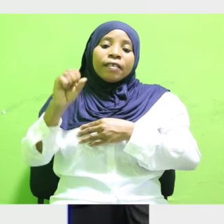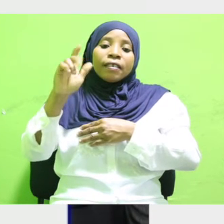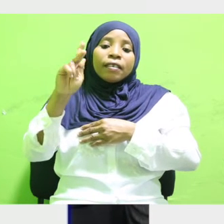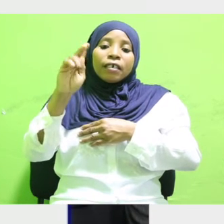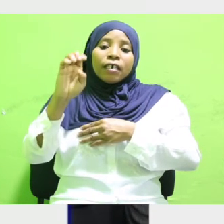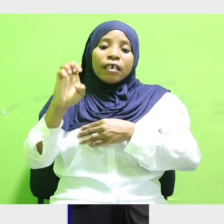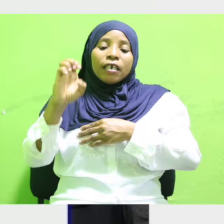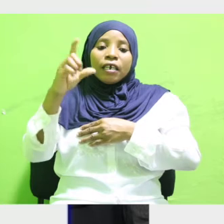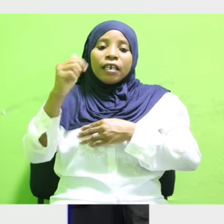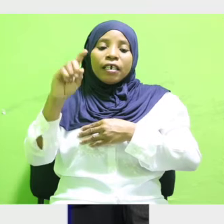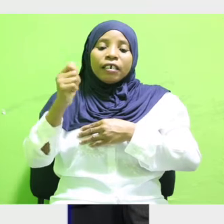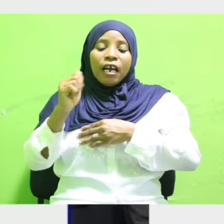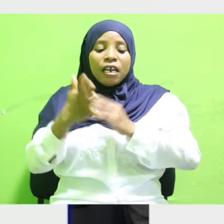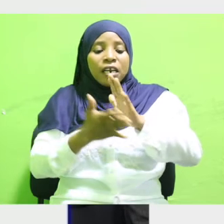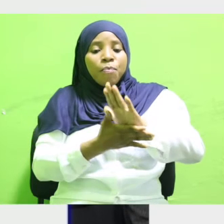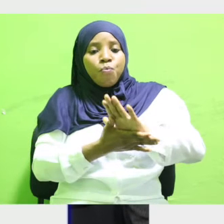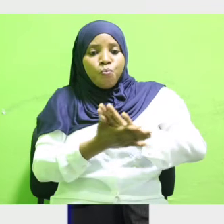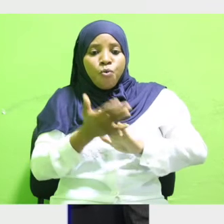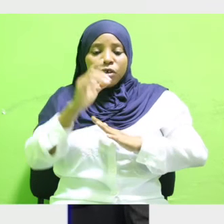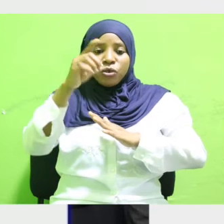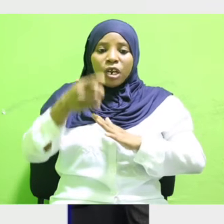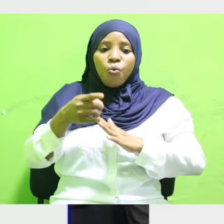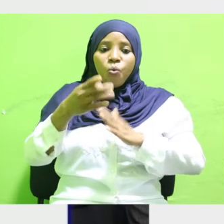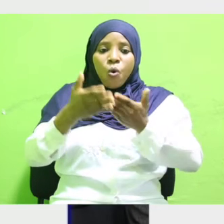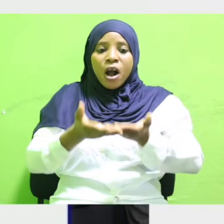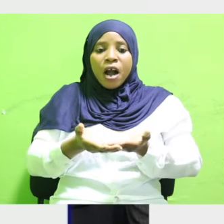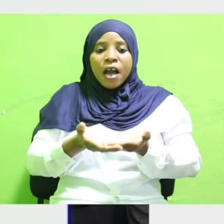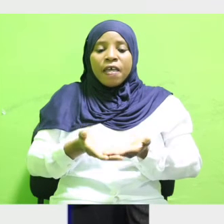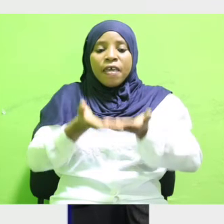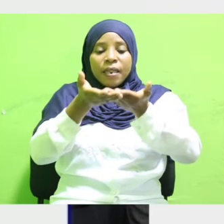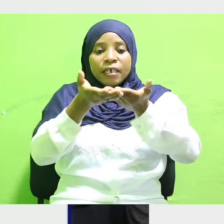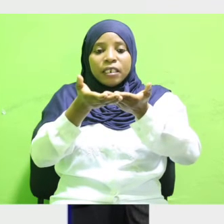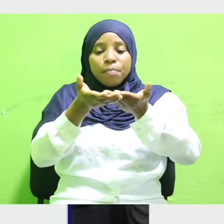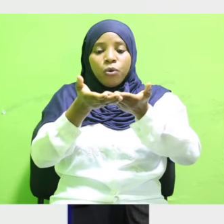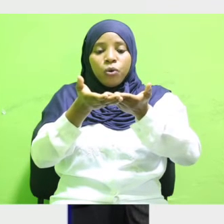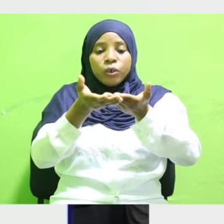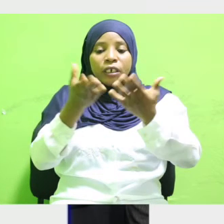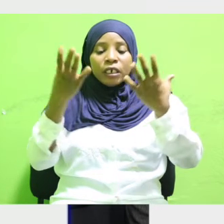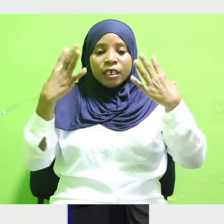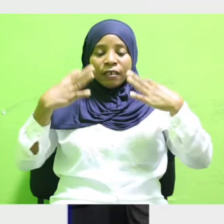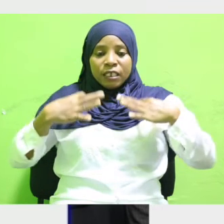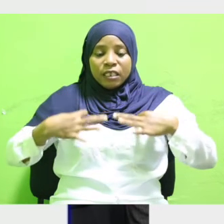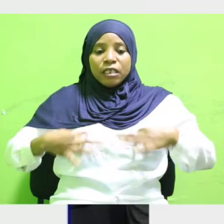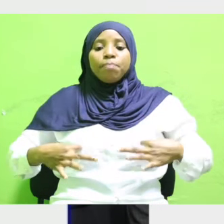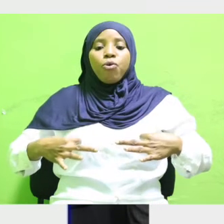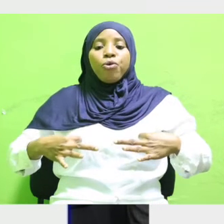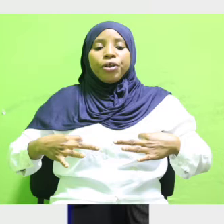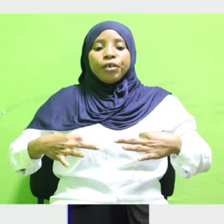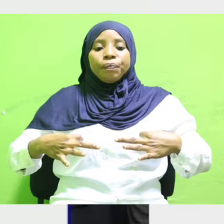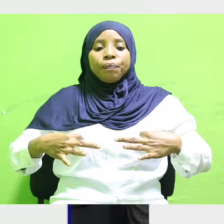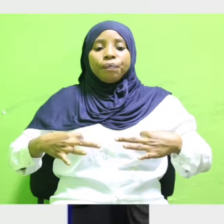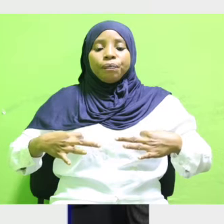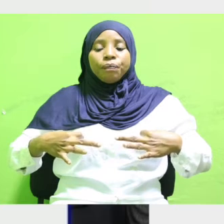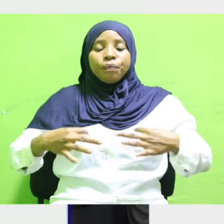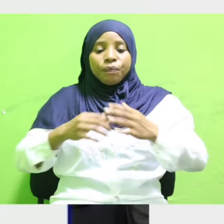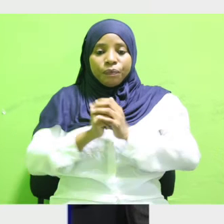one function of the skeleton is to support the body in such a way that the body should not fall